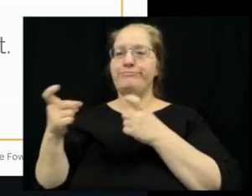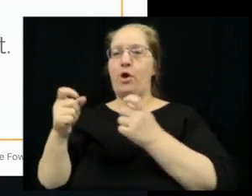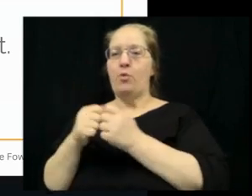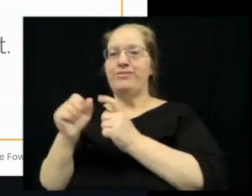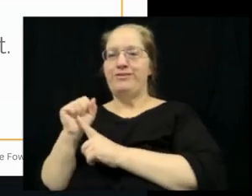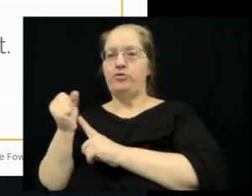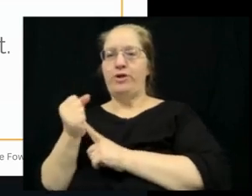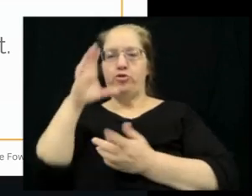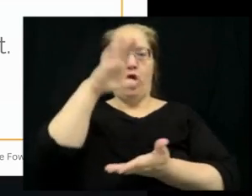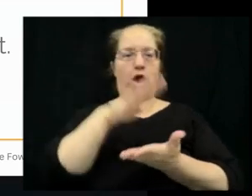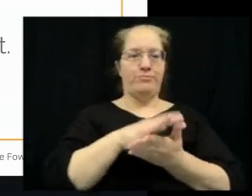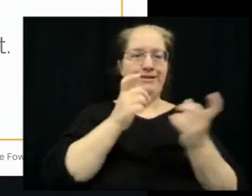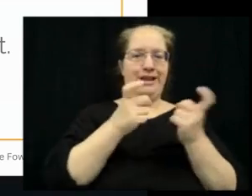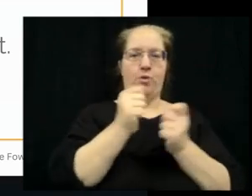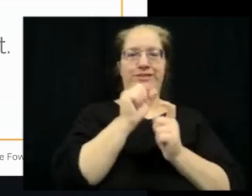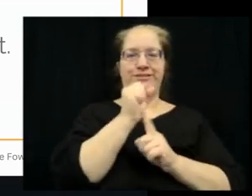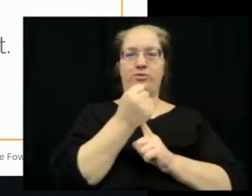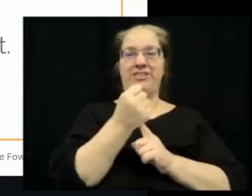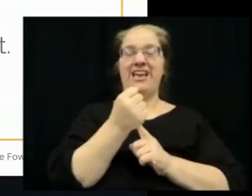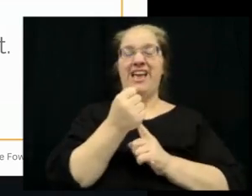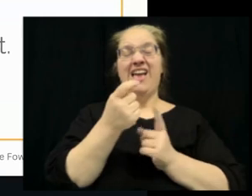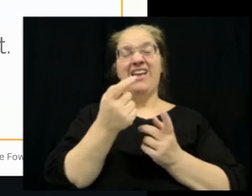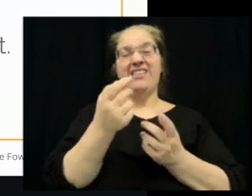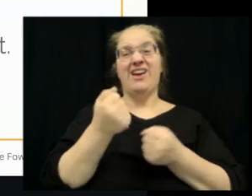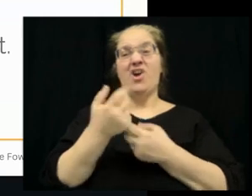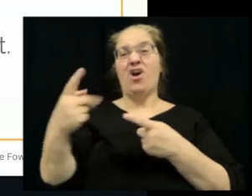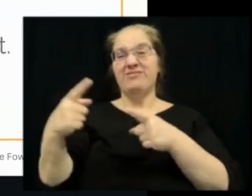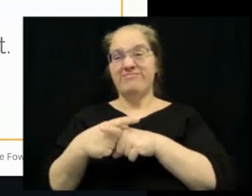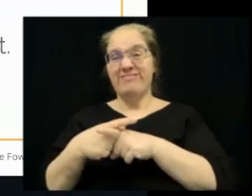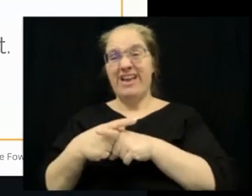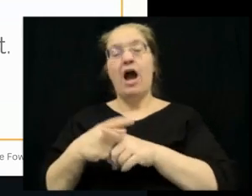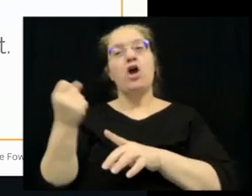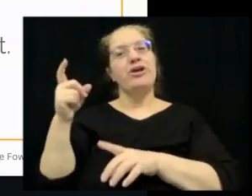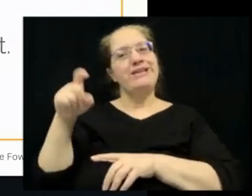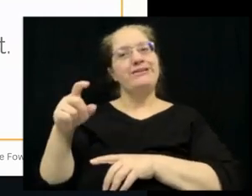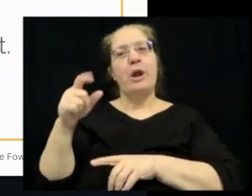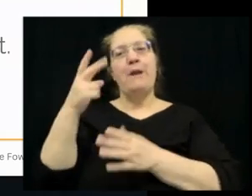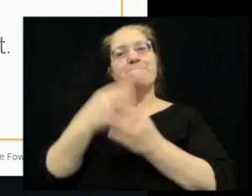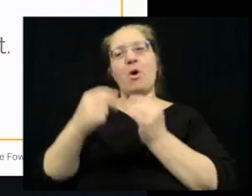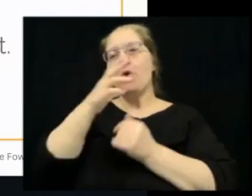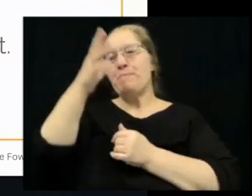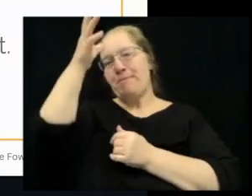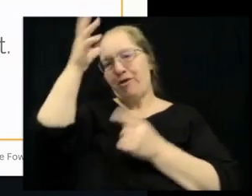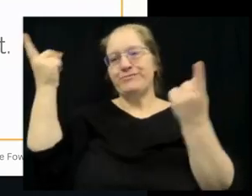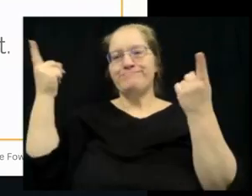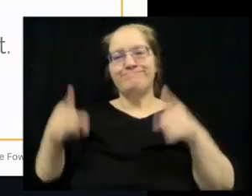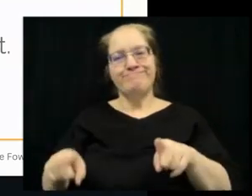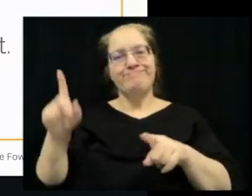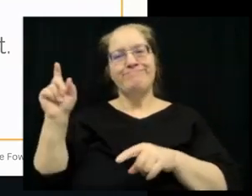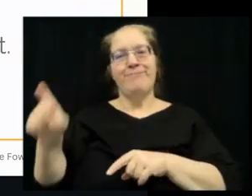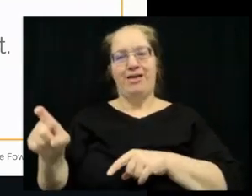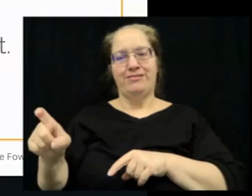friction, and how necessary it is to get on the same page. So I want to share two